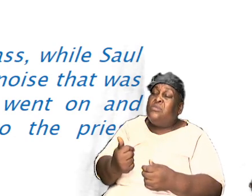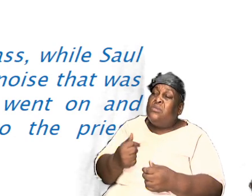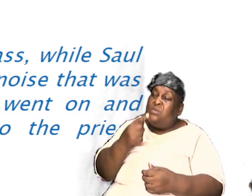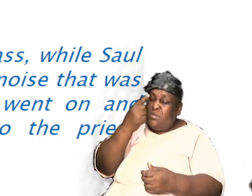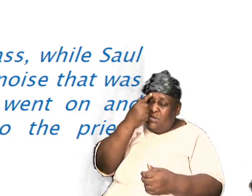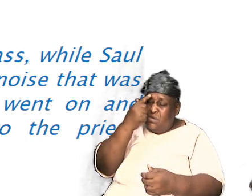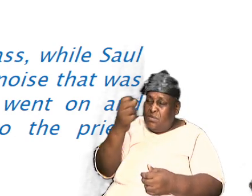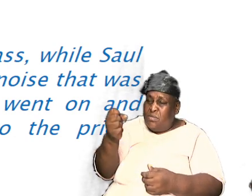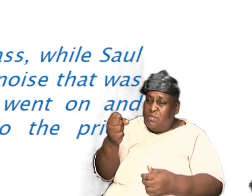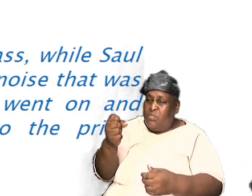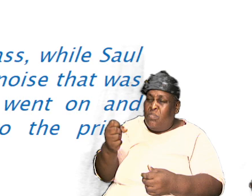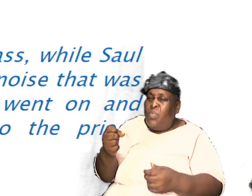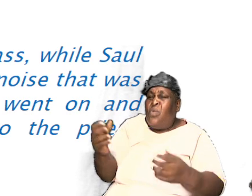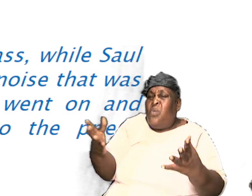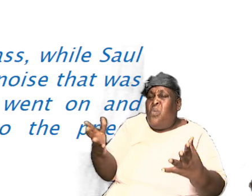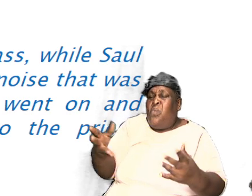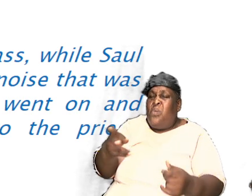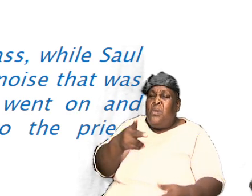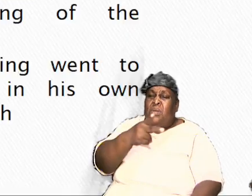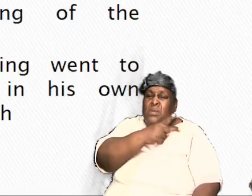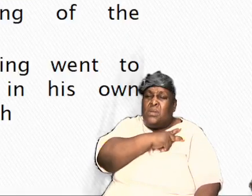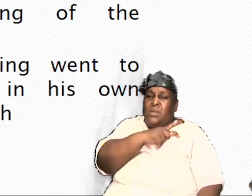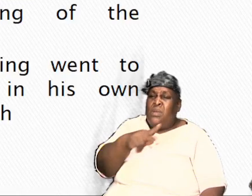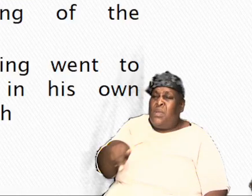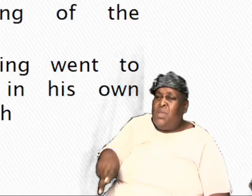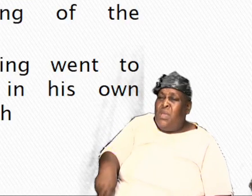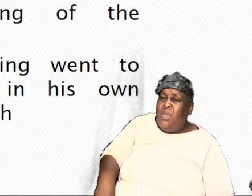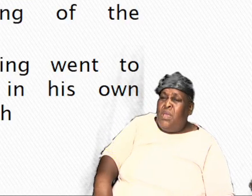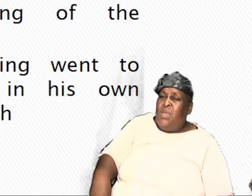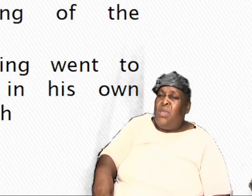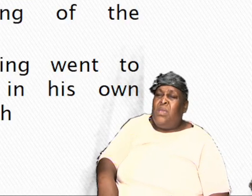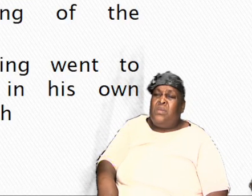In essence, what the king did,